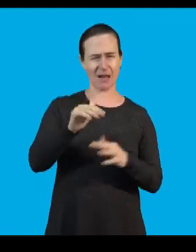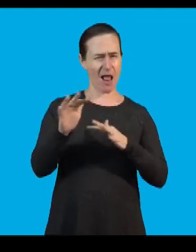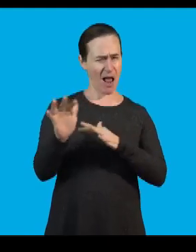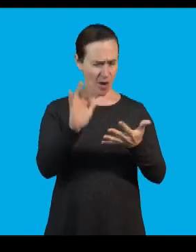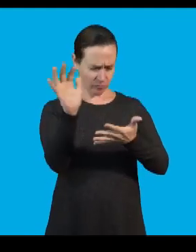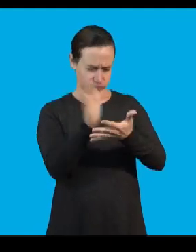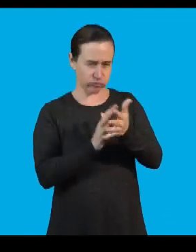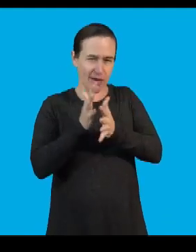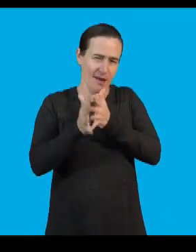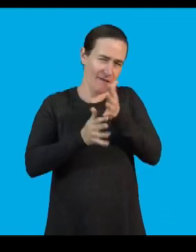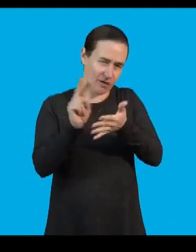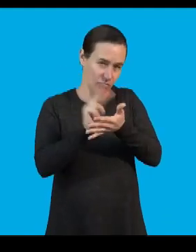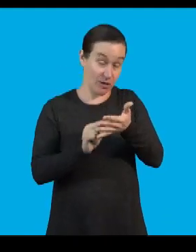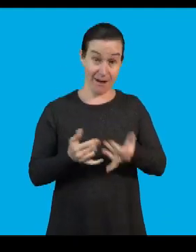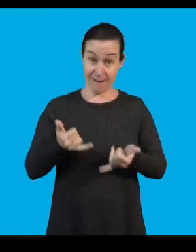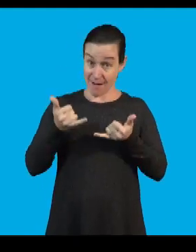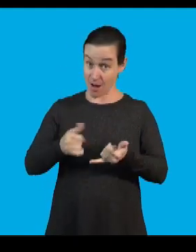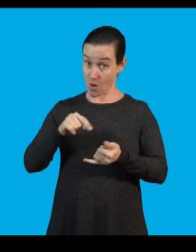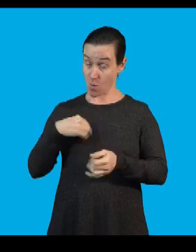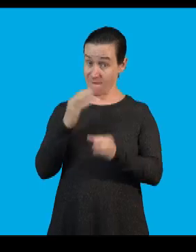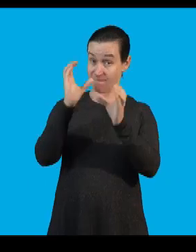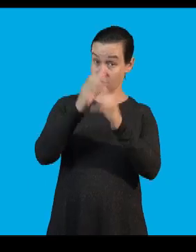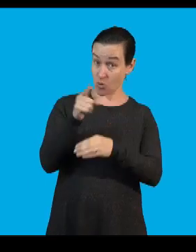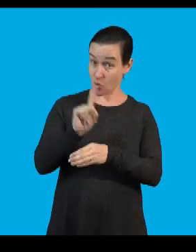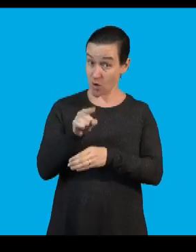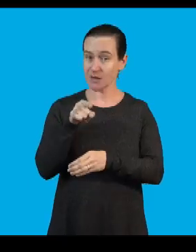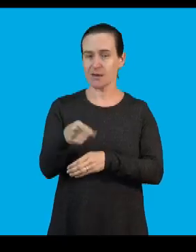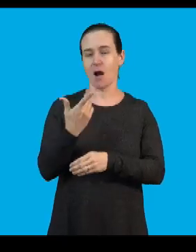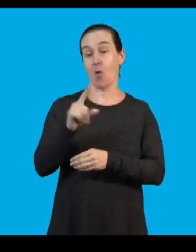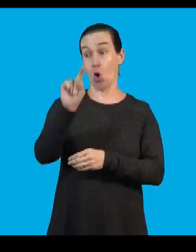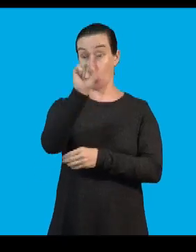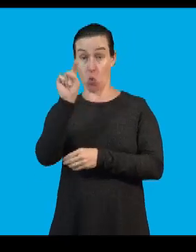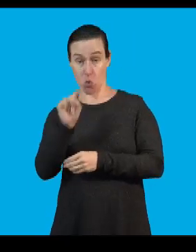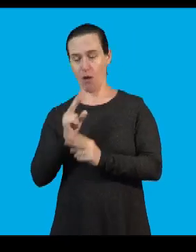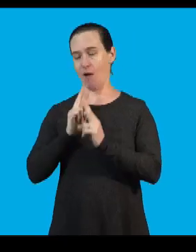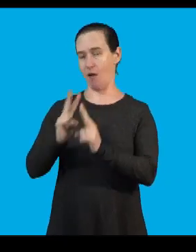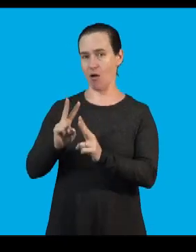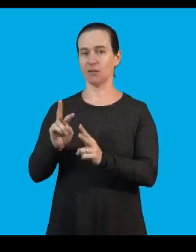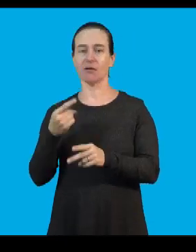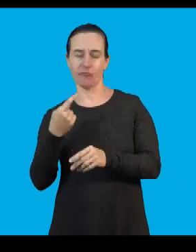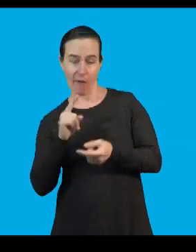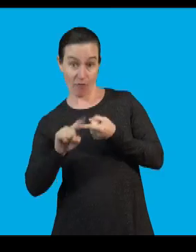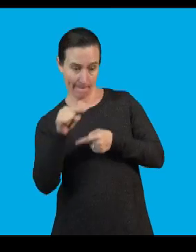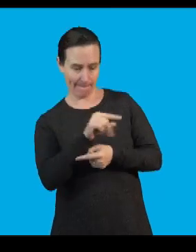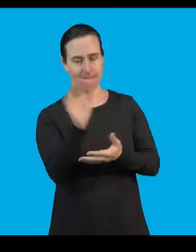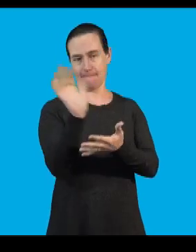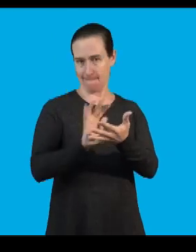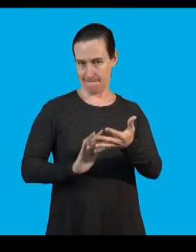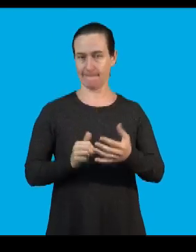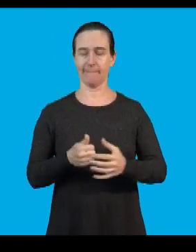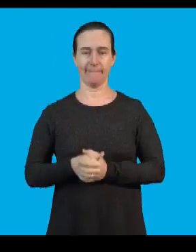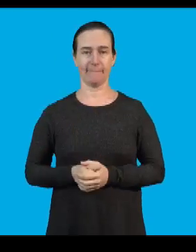text carefully, all right, and now we're going to move on to answering questions based on a particular